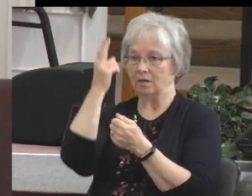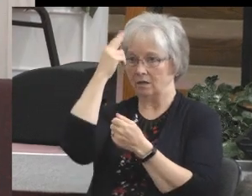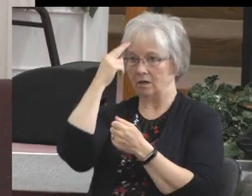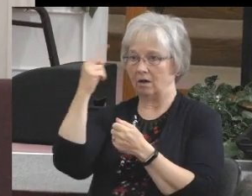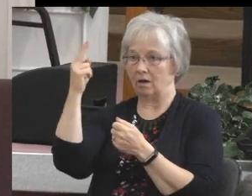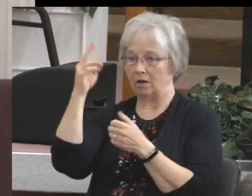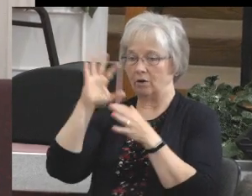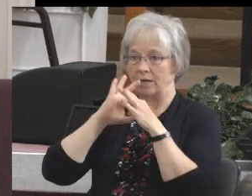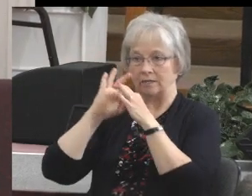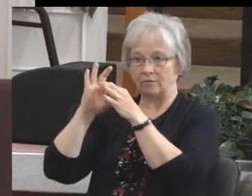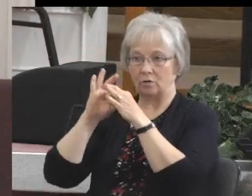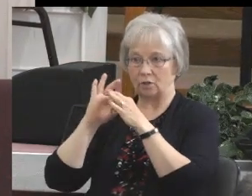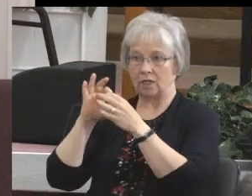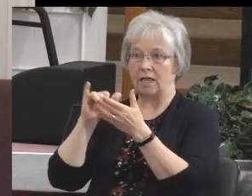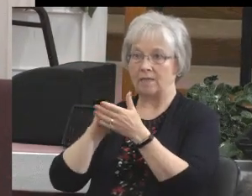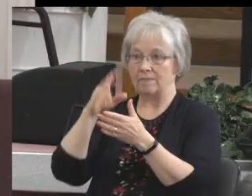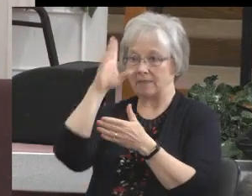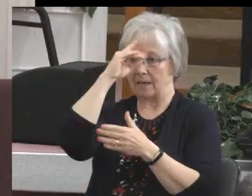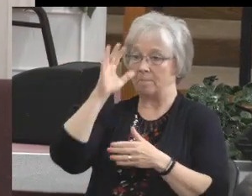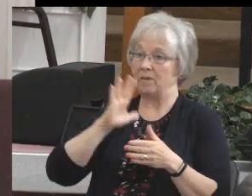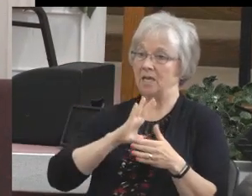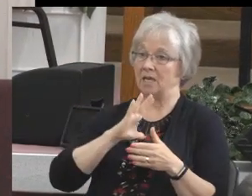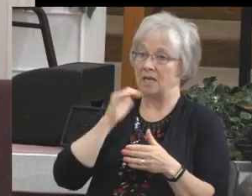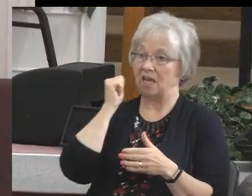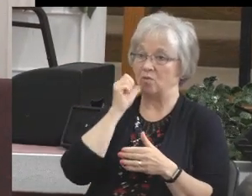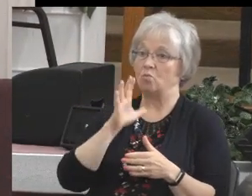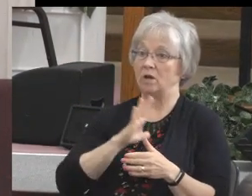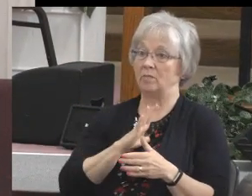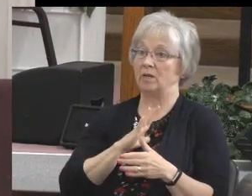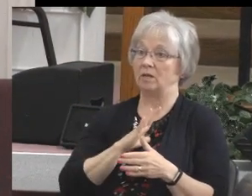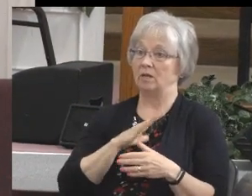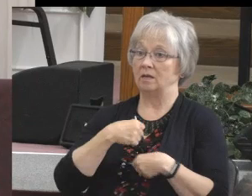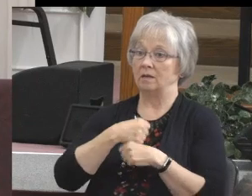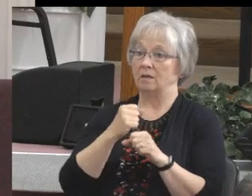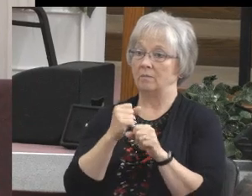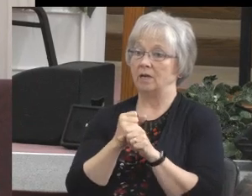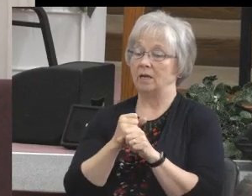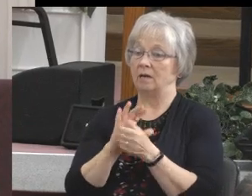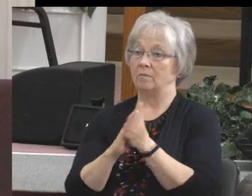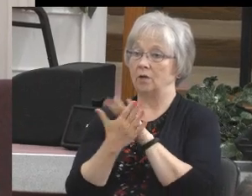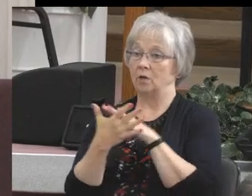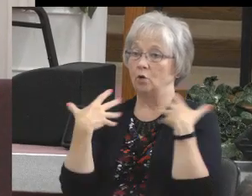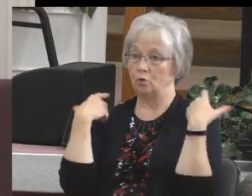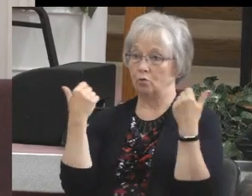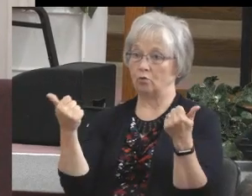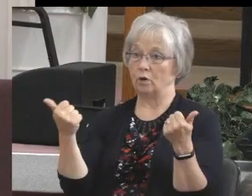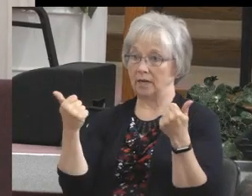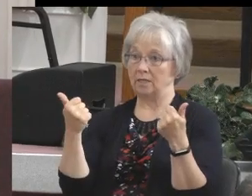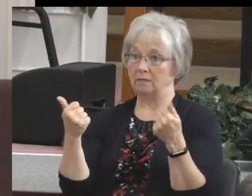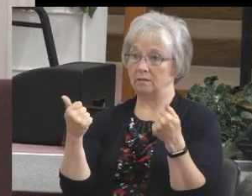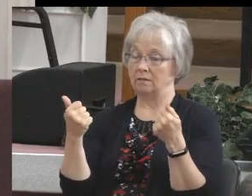that the character of the men and women who have made this country great have been molded.